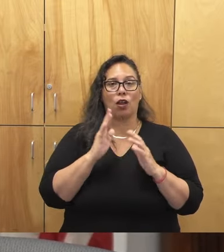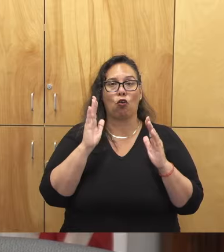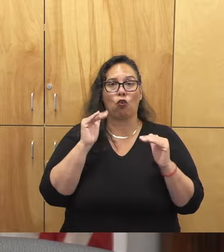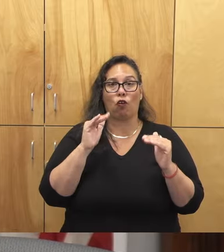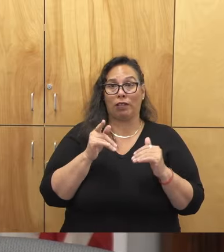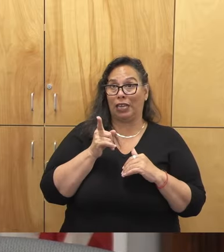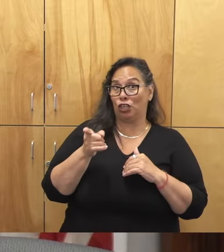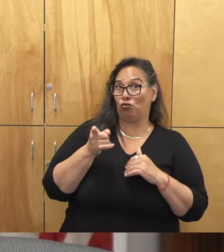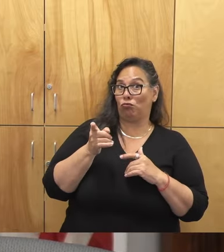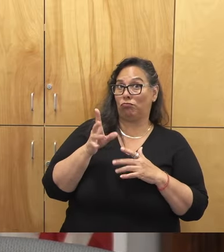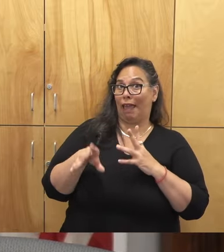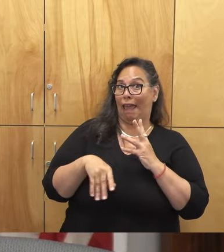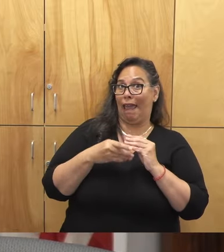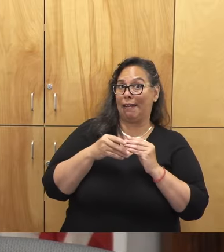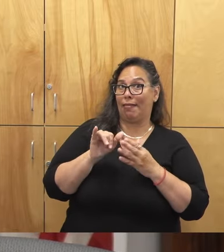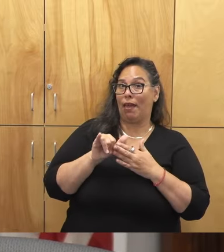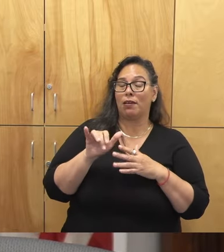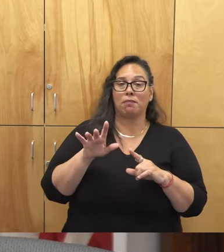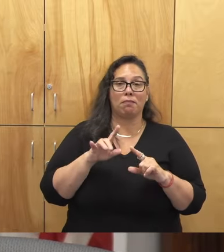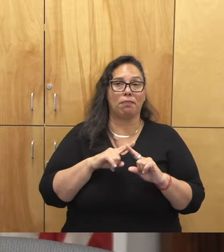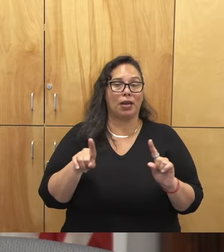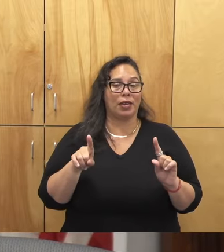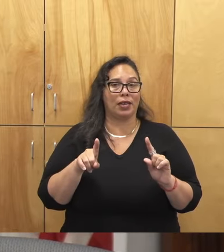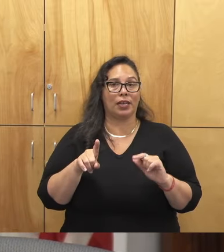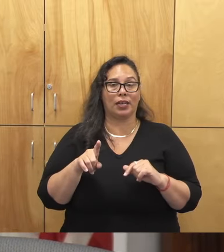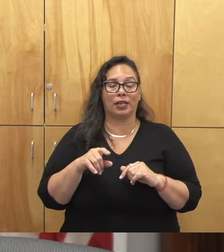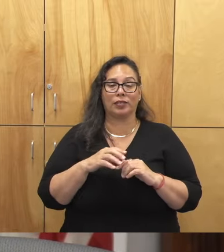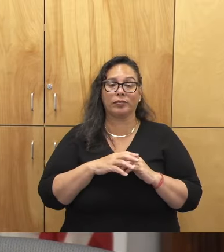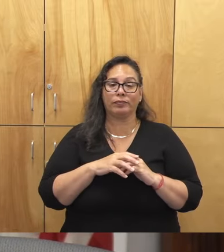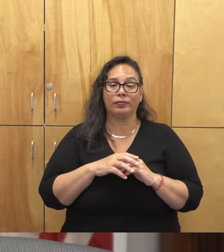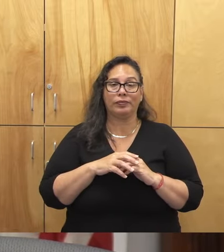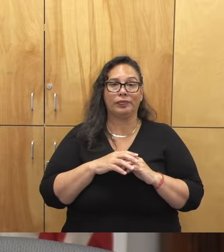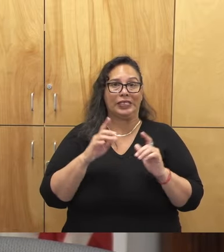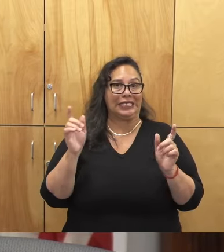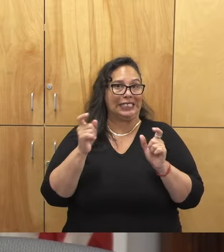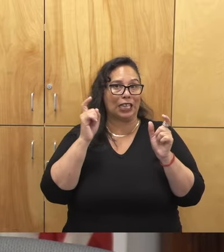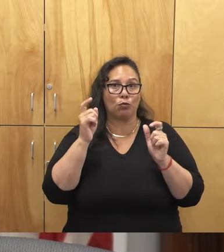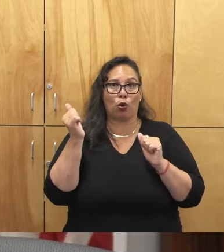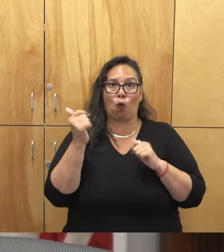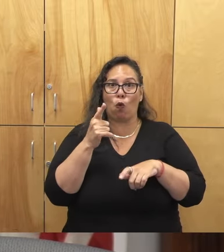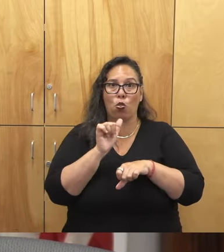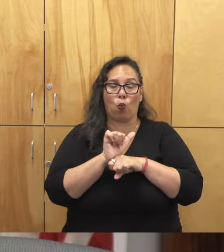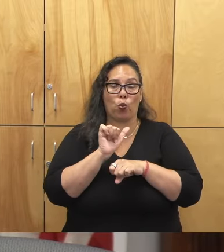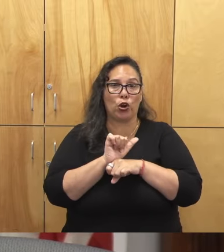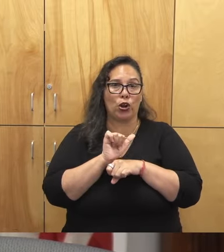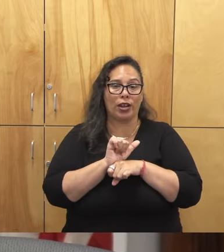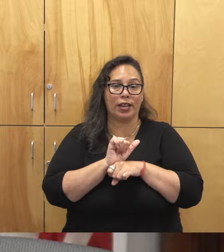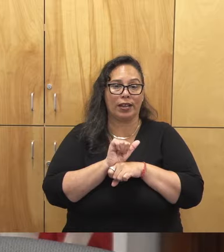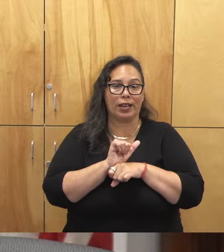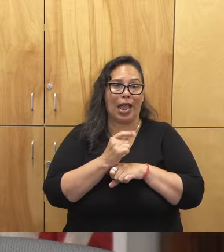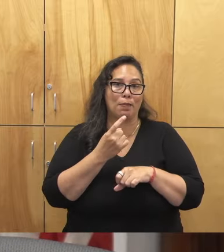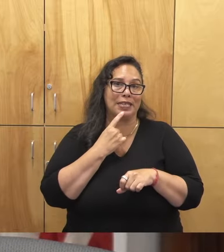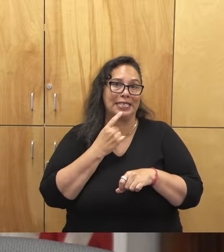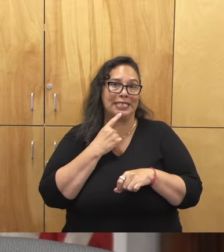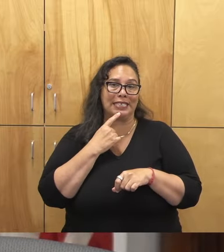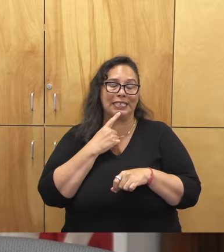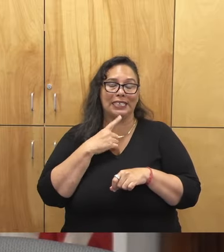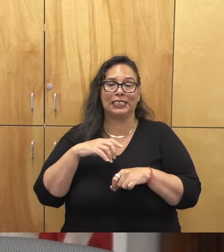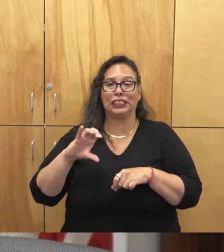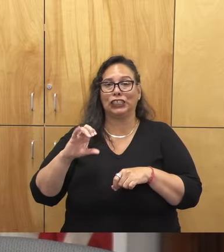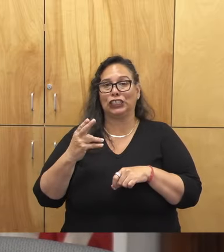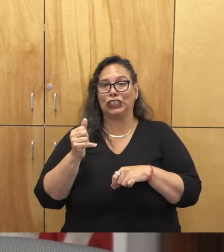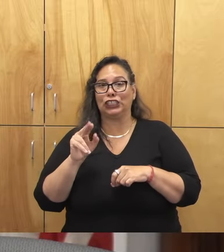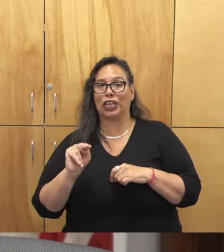President, you'll add to that, but just, you know, can't celebrate all the work that I'm going to say it, Chan Hobson